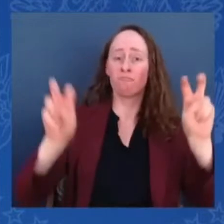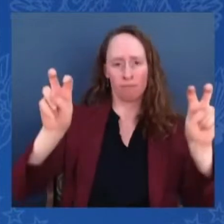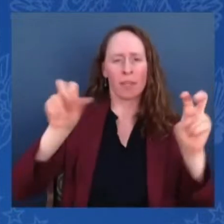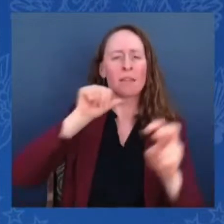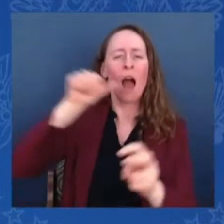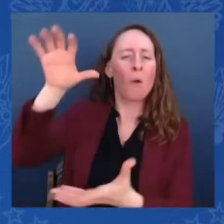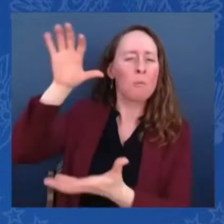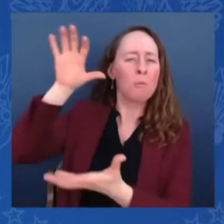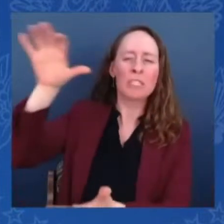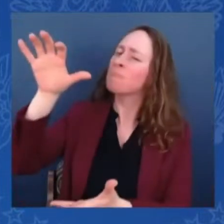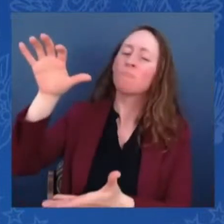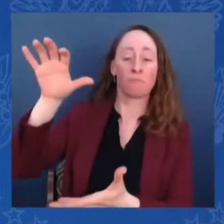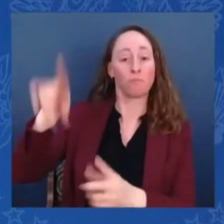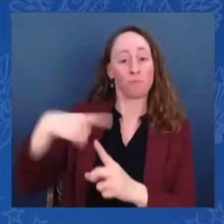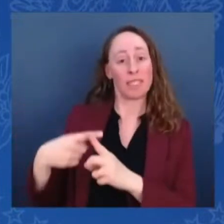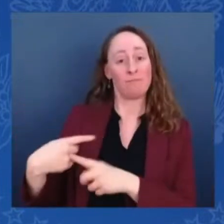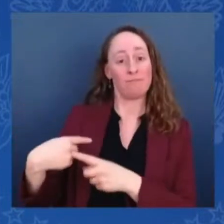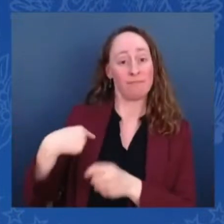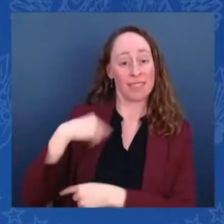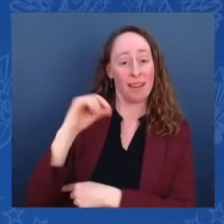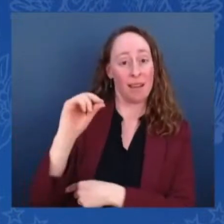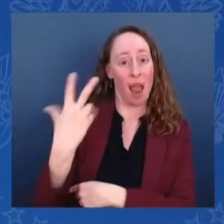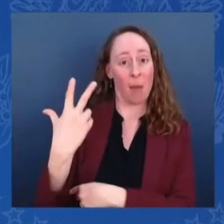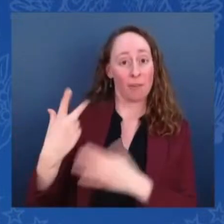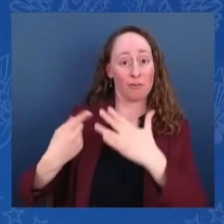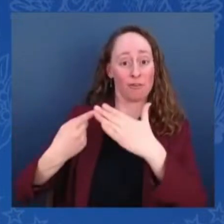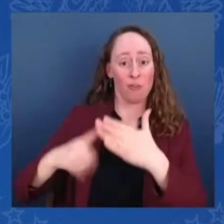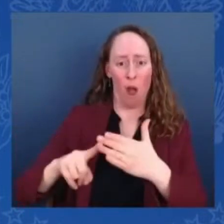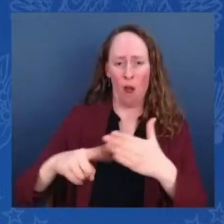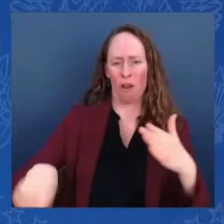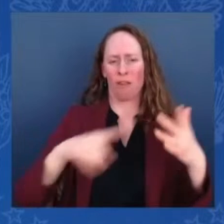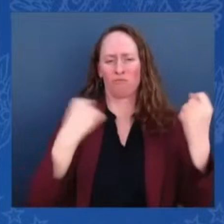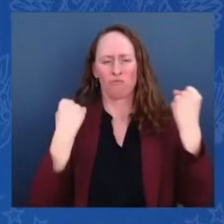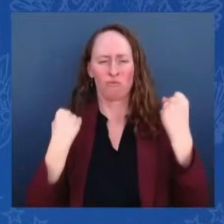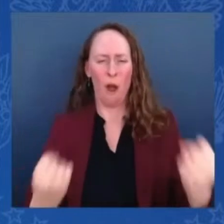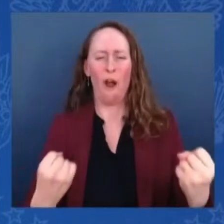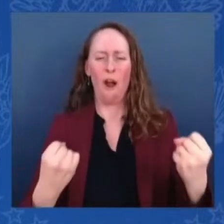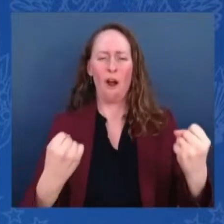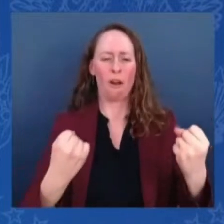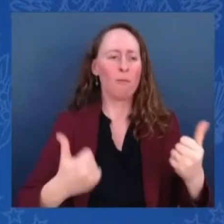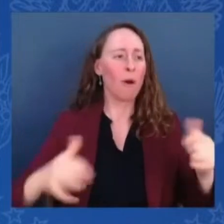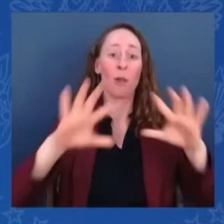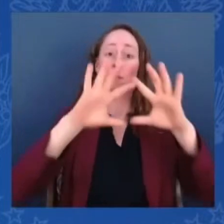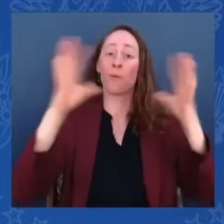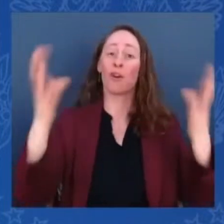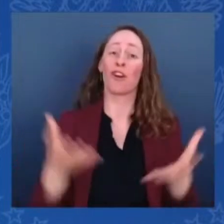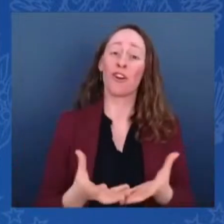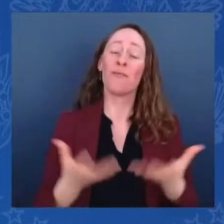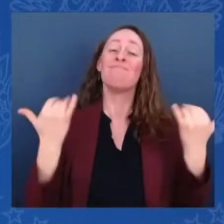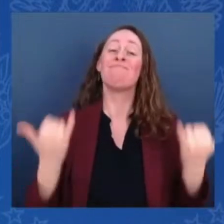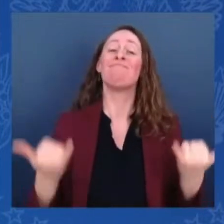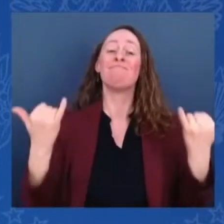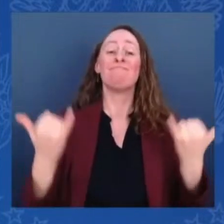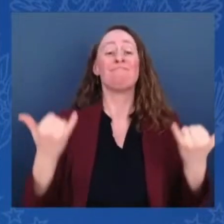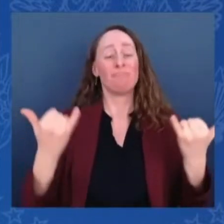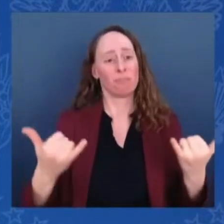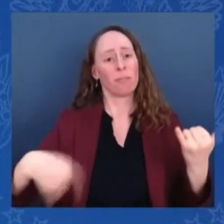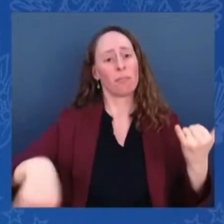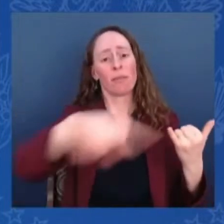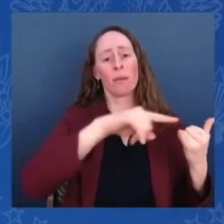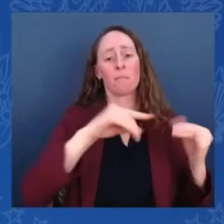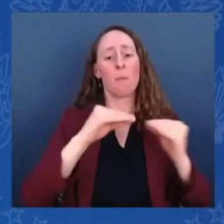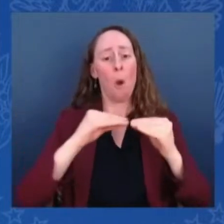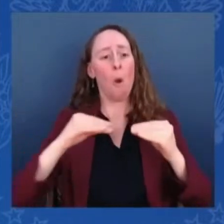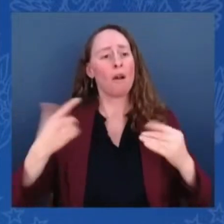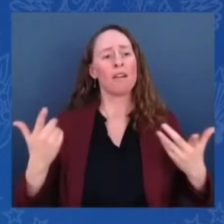home, or stronger in the world. And now, America is more capable and, I would argue, better prepared than we've